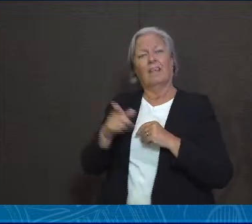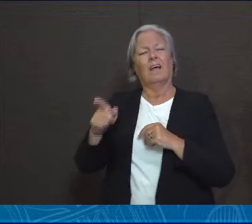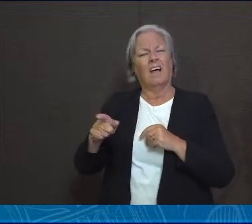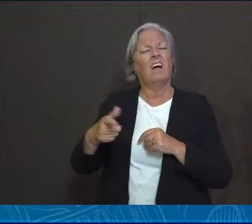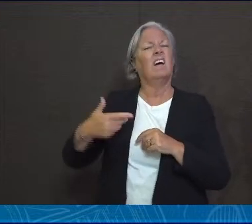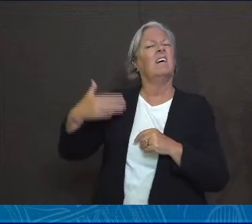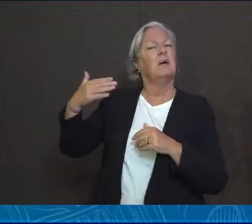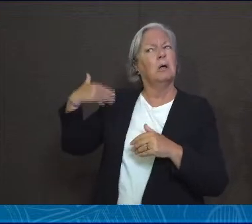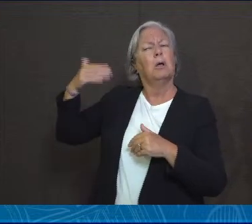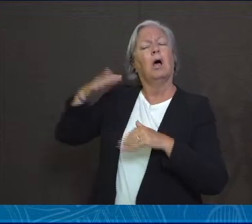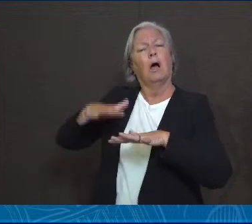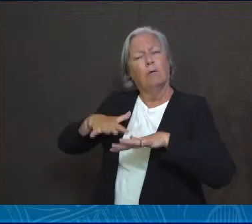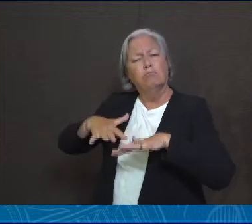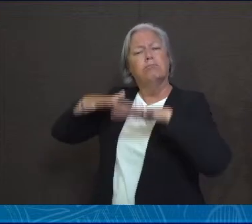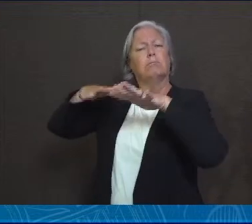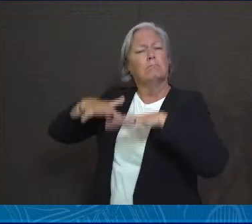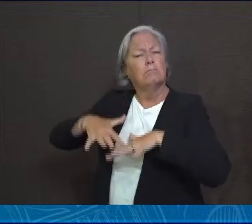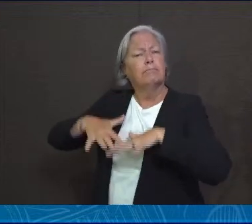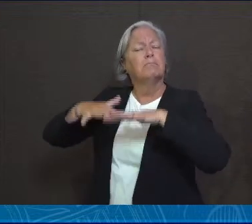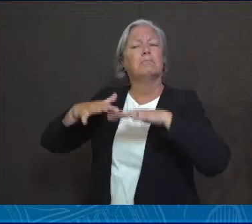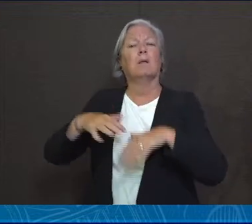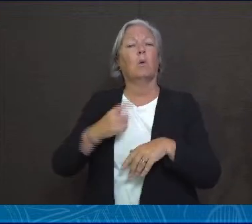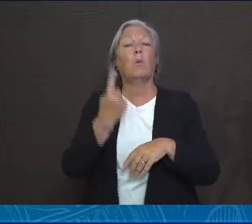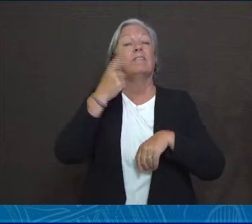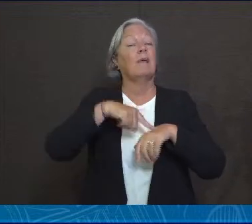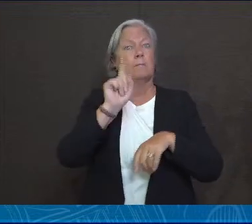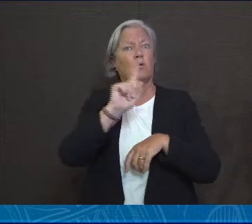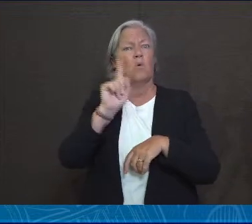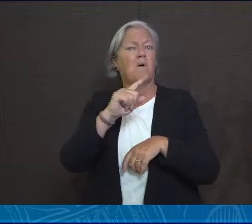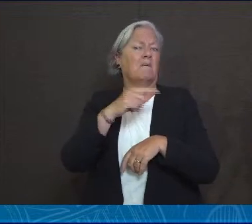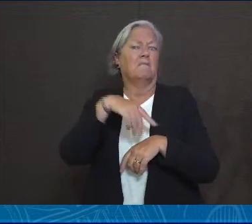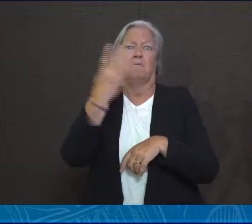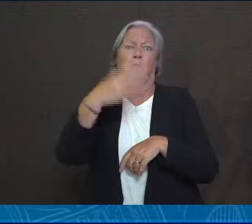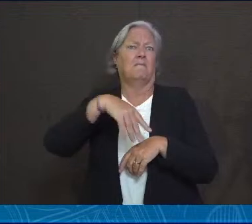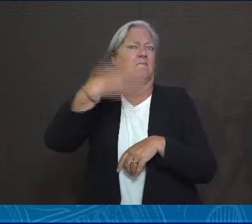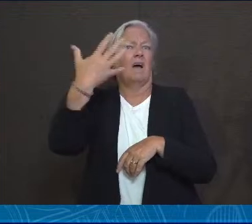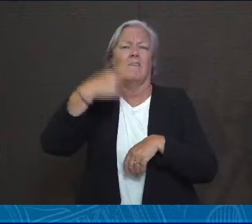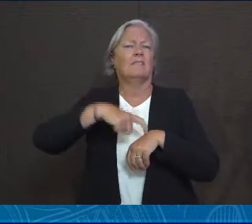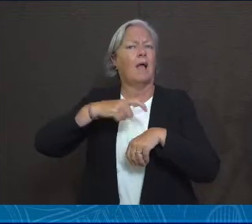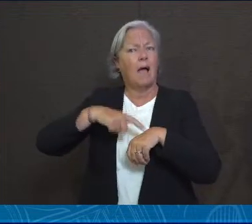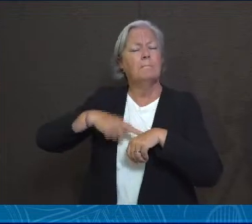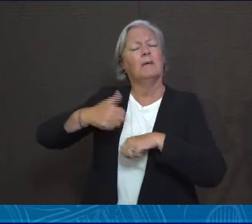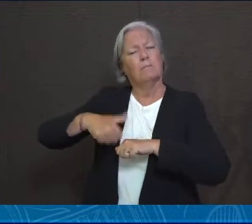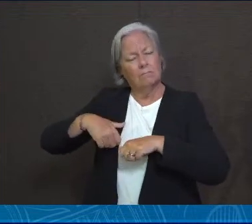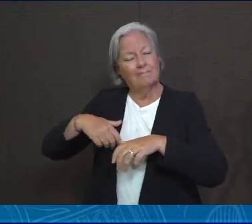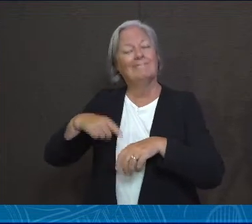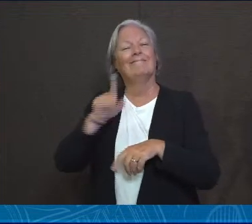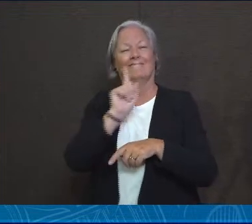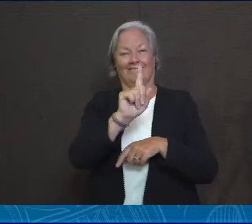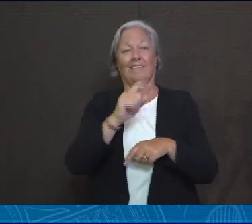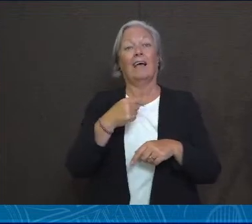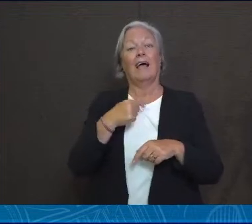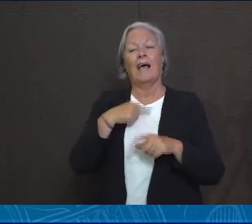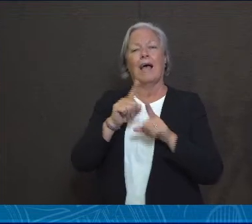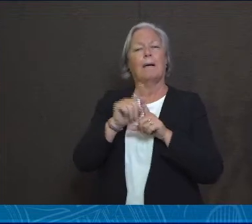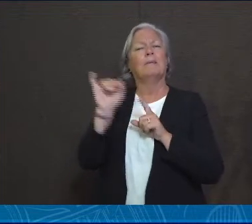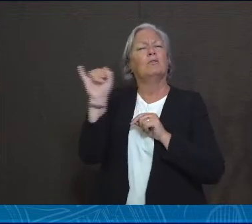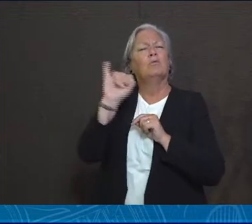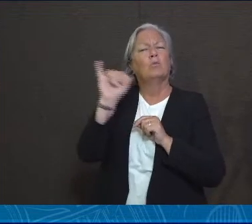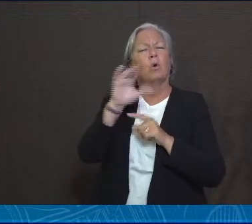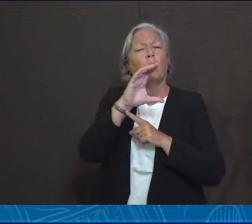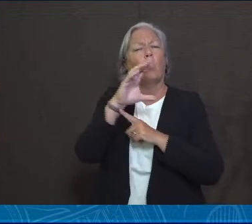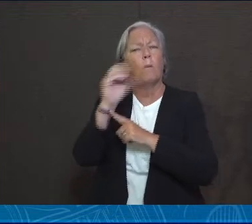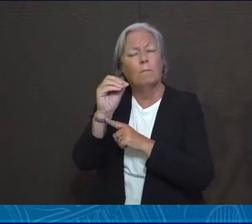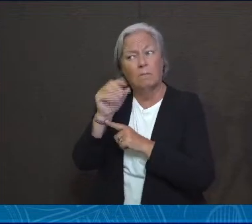a number of times, 4 or 5 times. One of the things we are doing in Australia is to actually partner with our insurance companies to